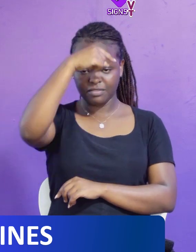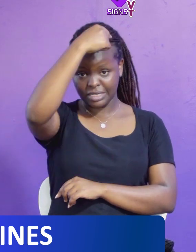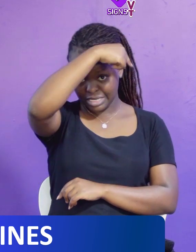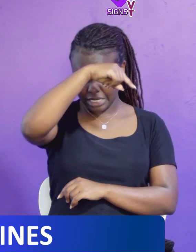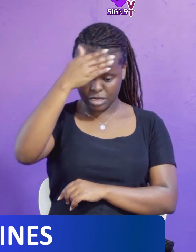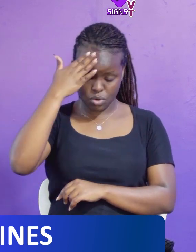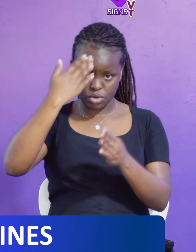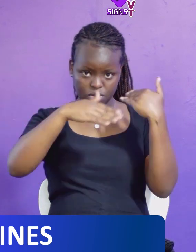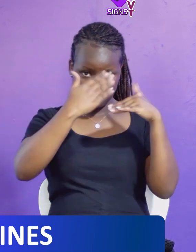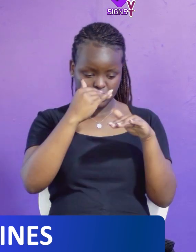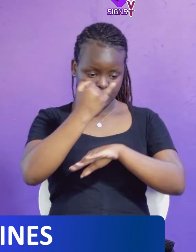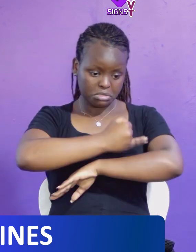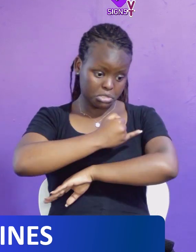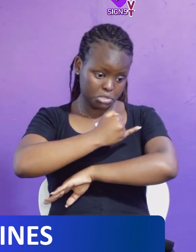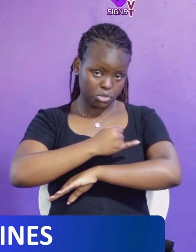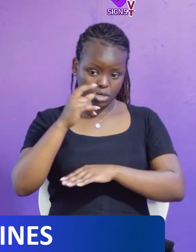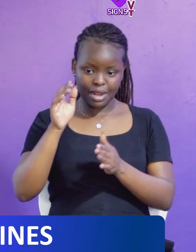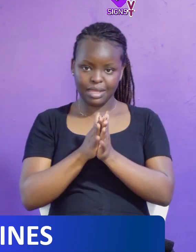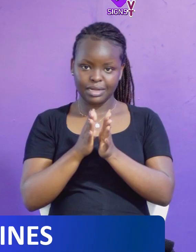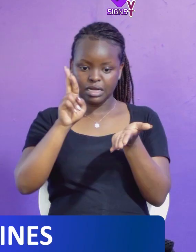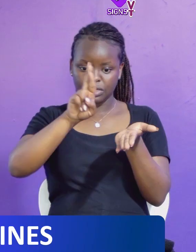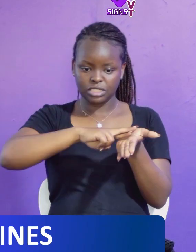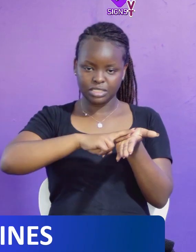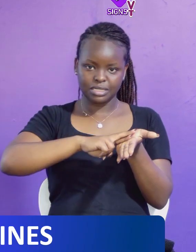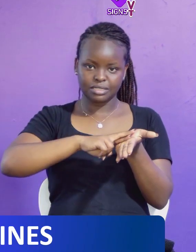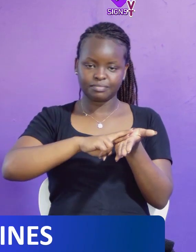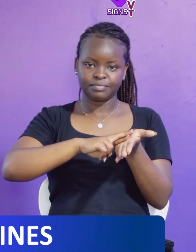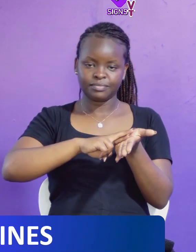or institution and be registered with a